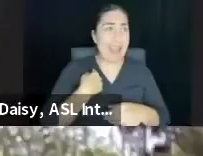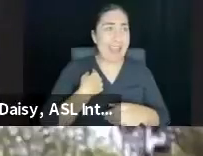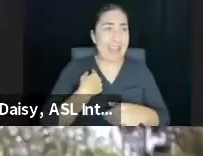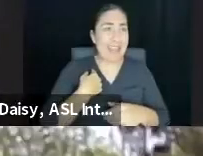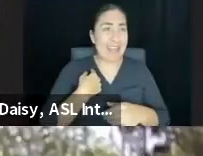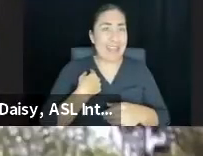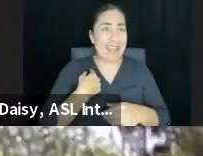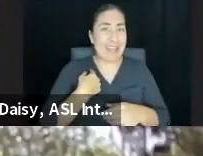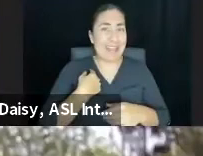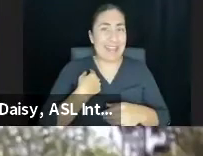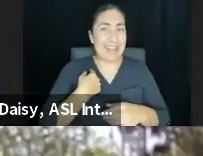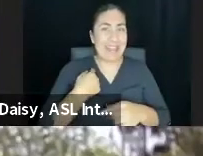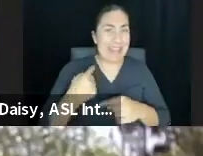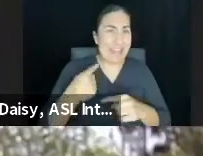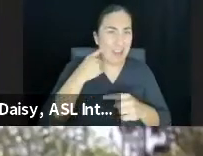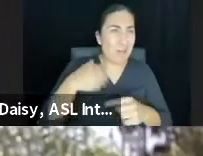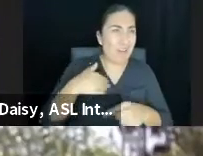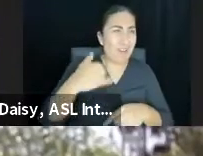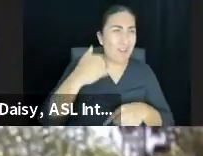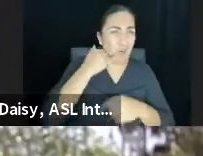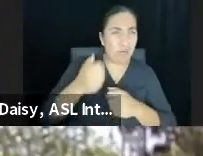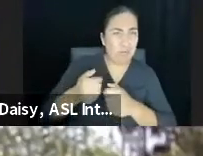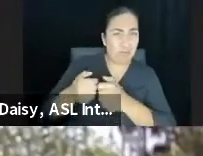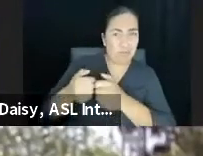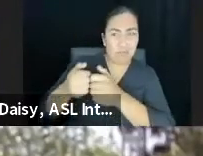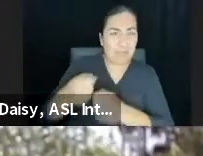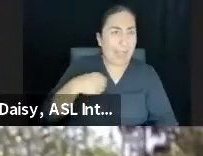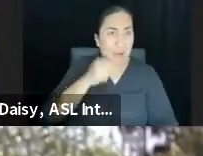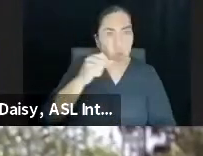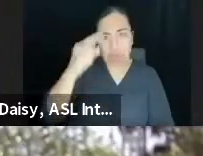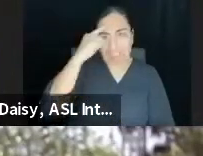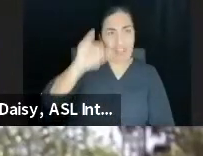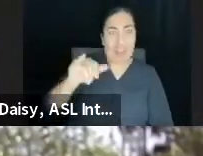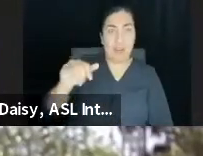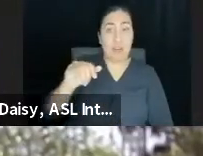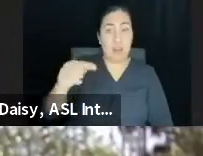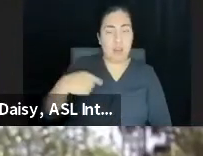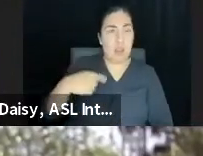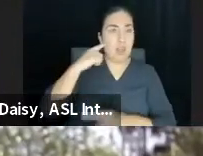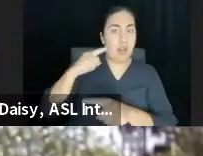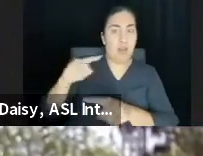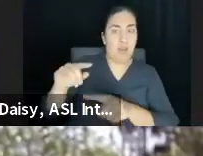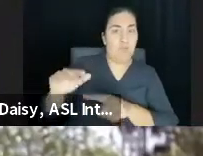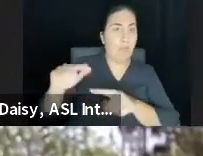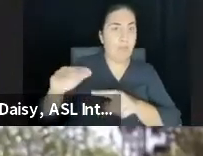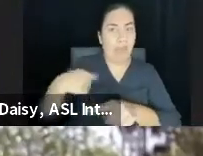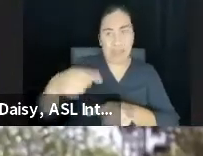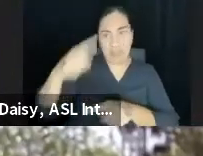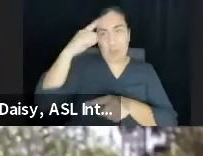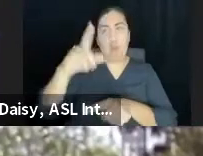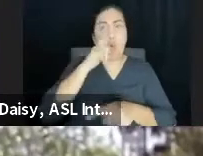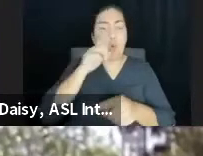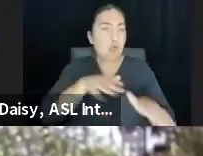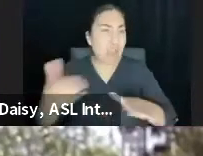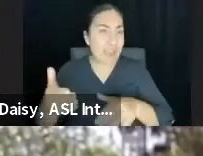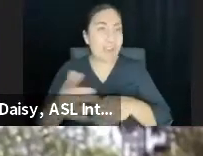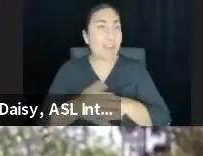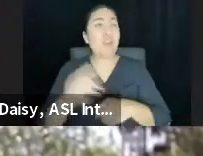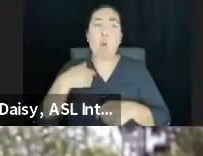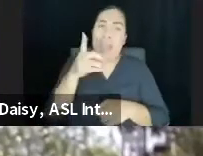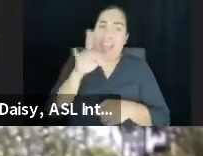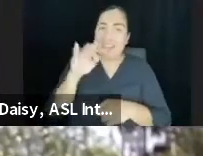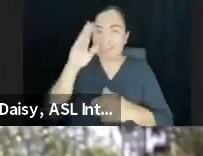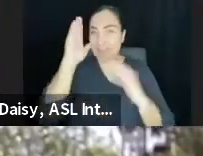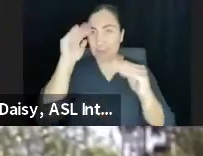stories and then producing a full play that was immersive and simultaneous, that was about the local community. And that